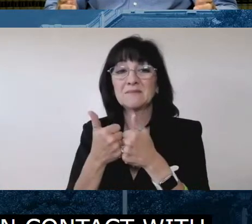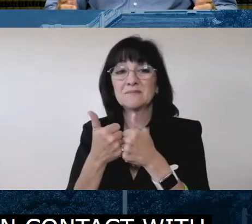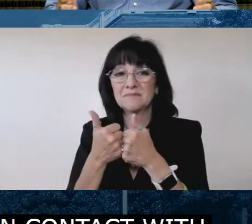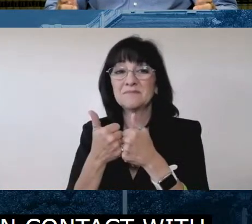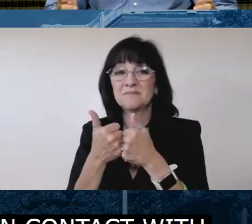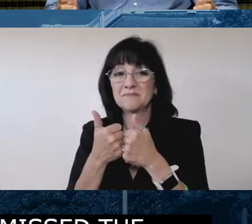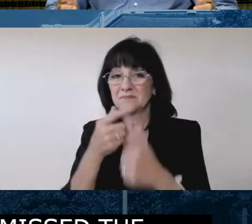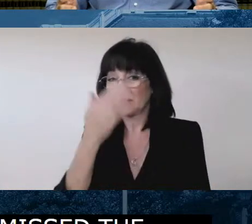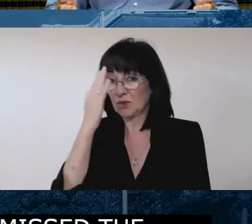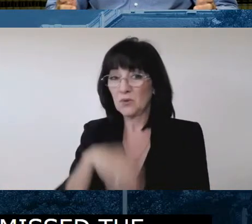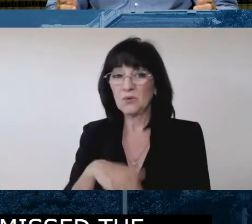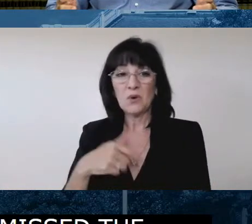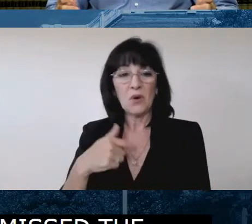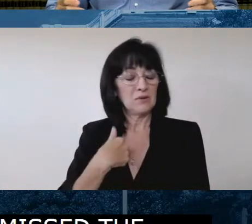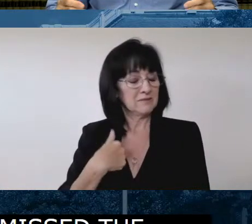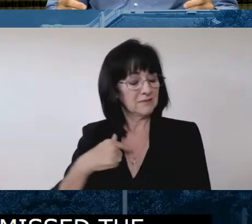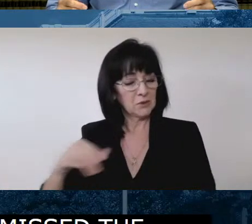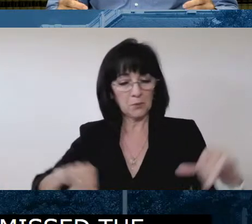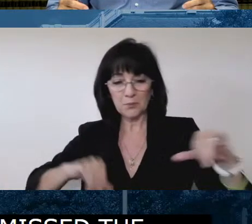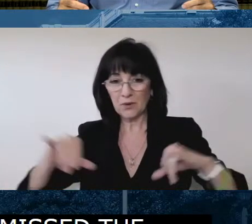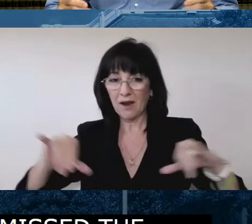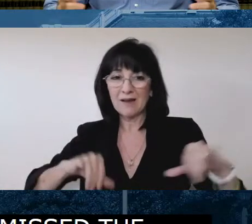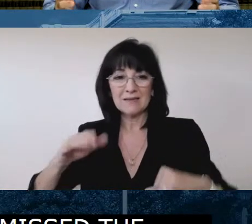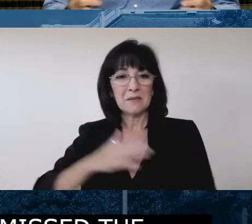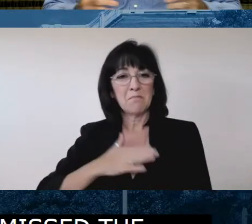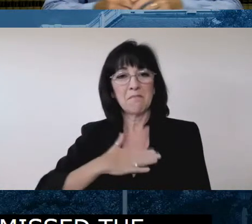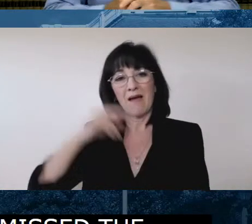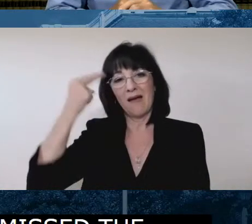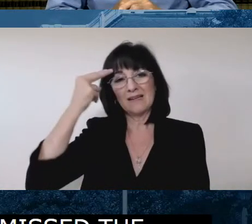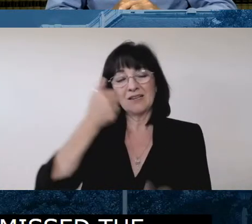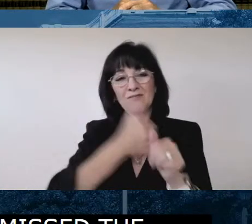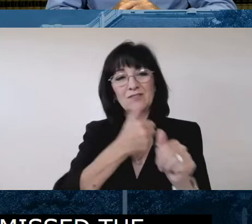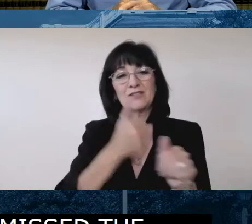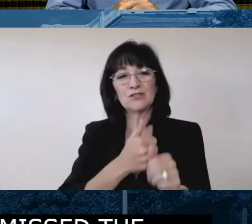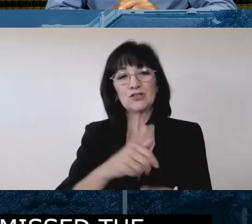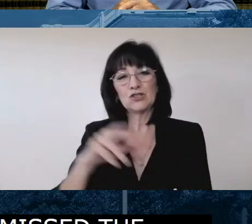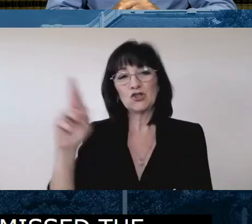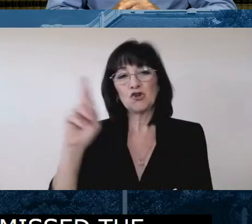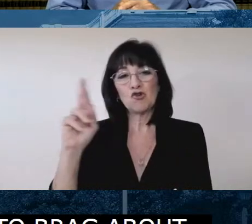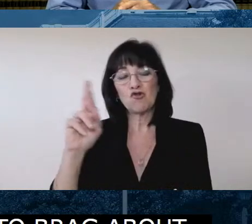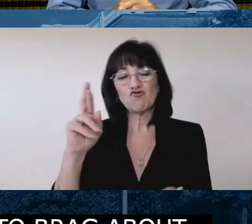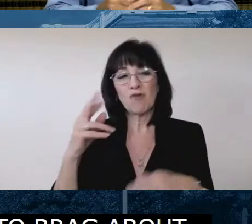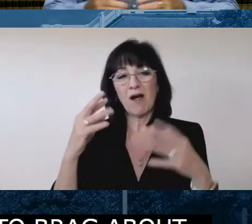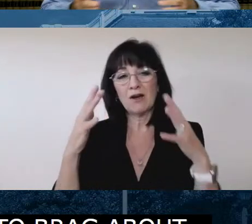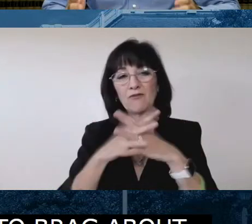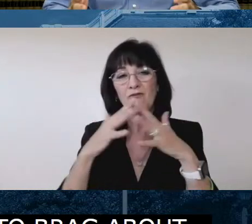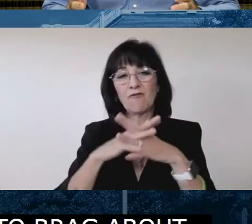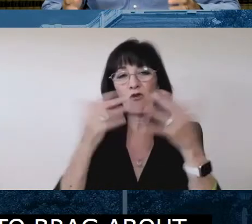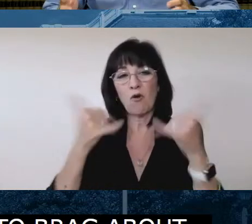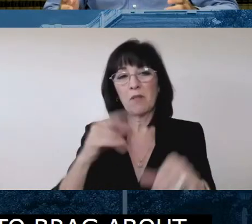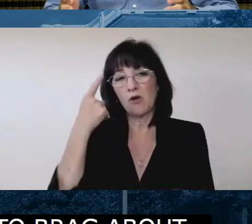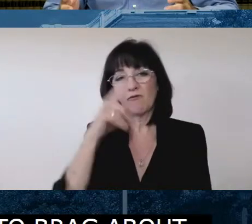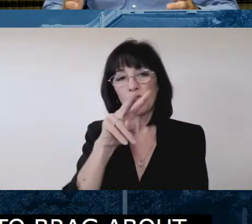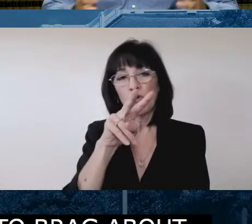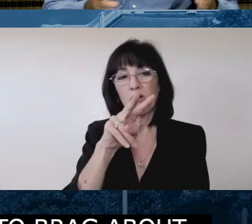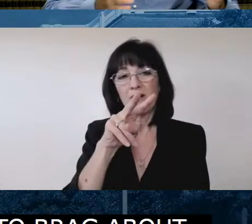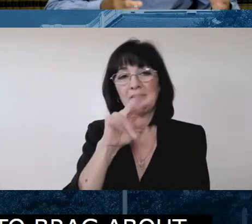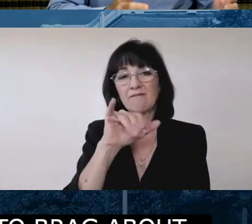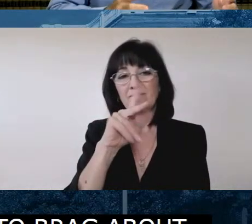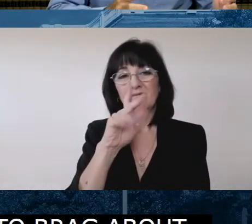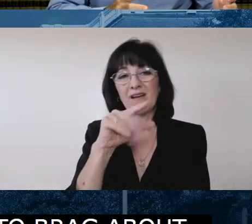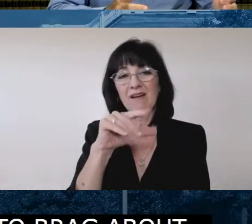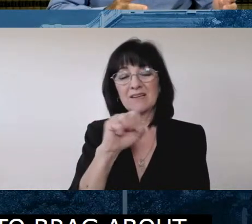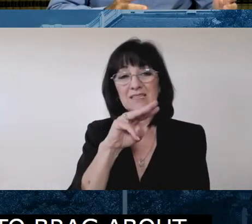You all know I like to brag about my nephew, who's a right tackle for the Minnesota Vikings. 3 of their 4 quarterbacks